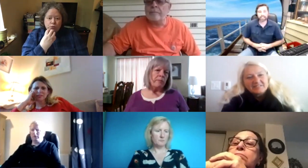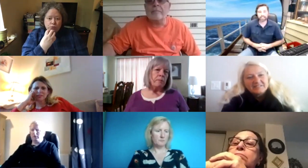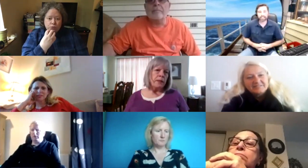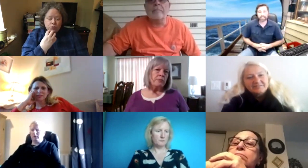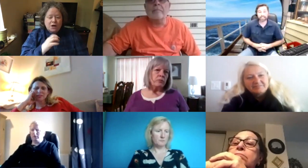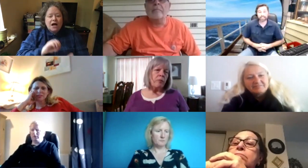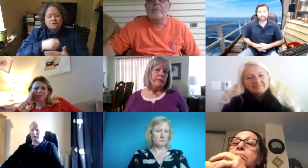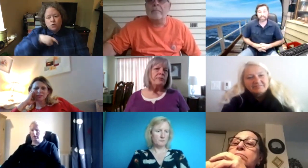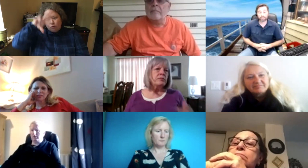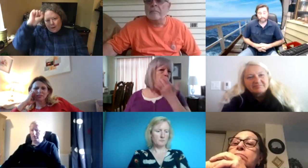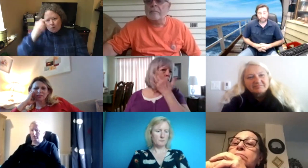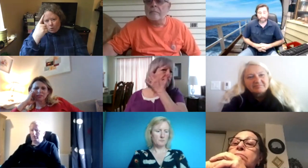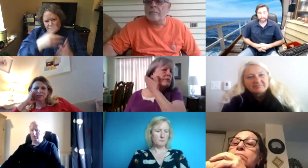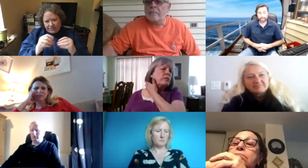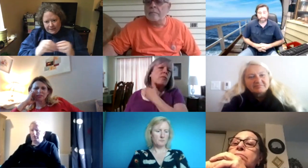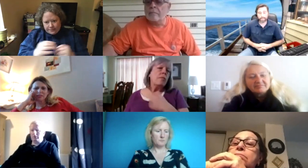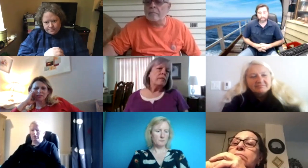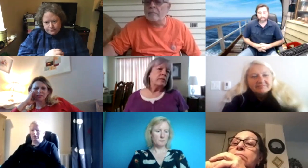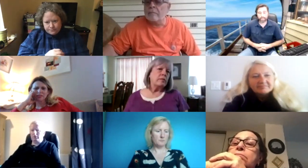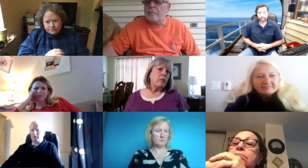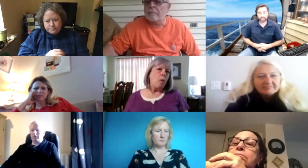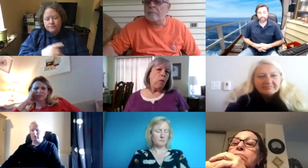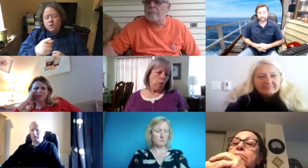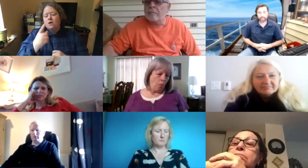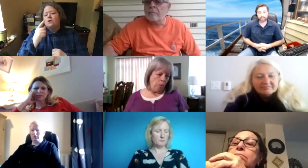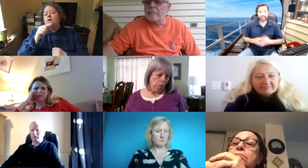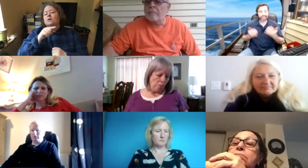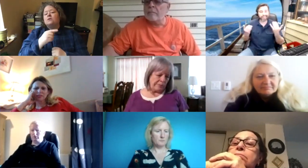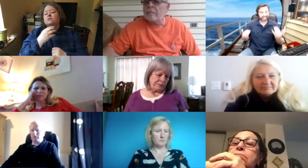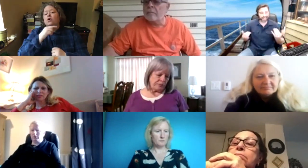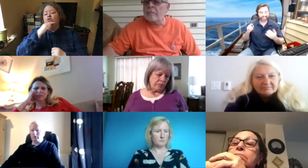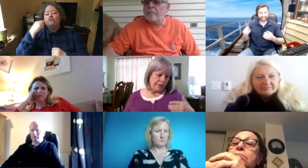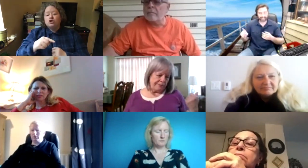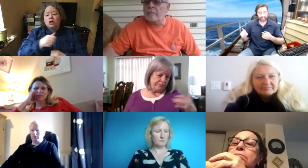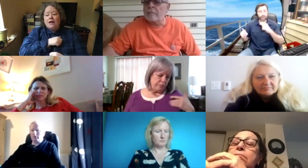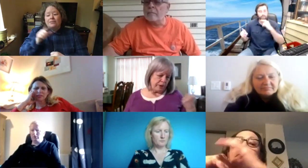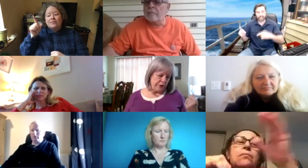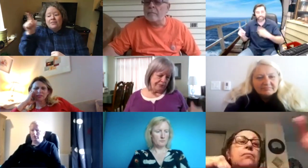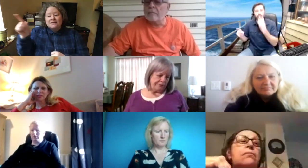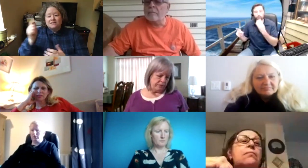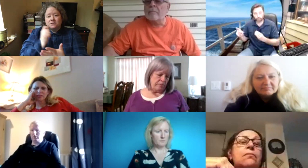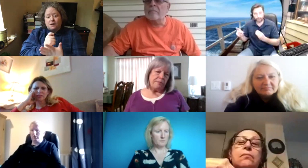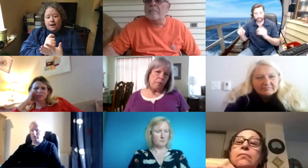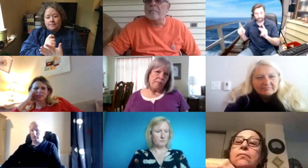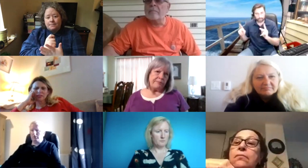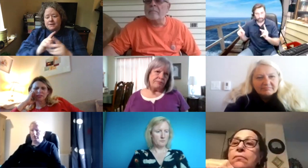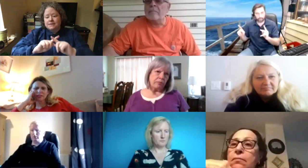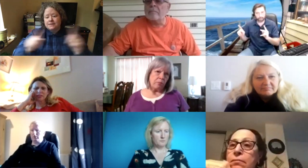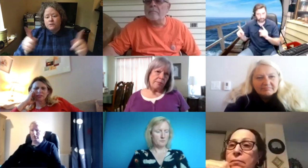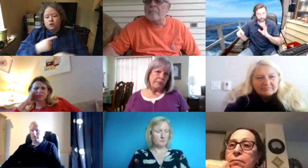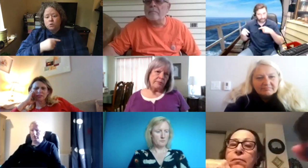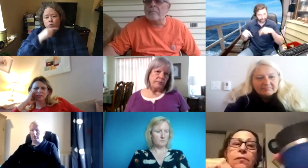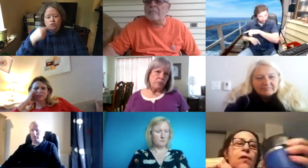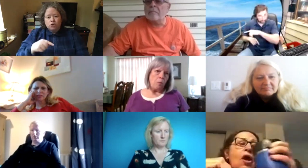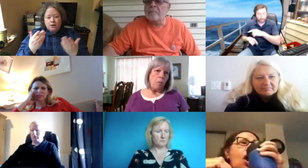When we look at the wording Russian Jewish, we do have to remember one thing. The Russians